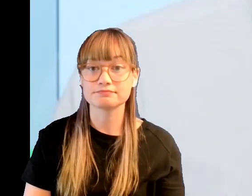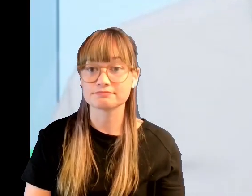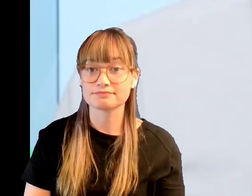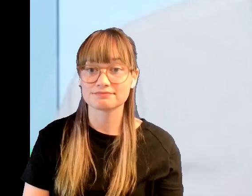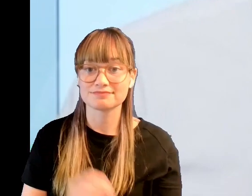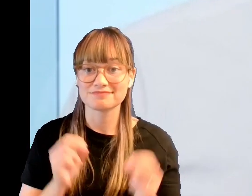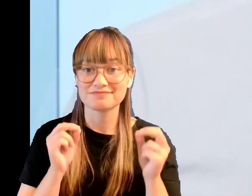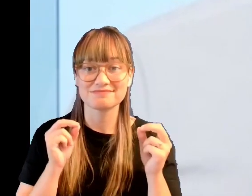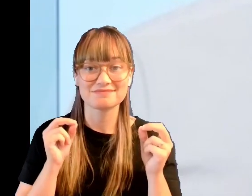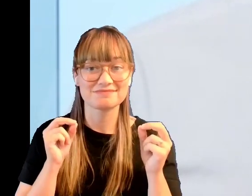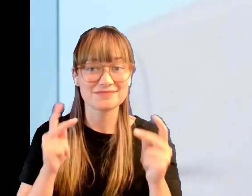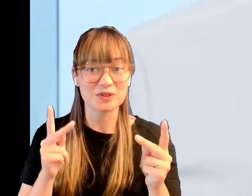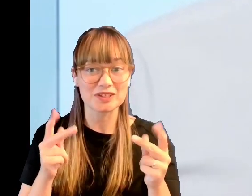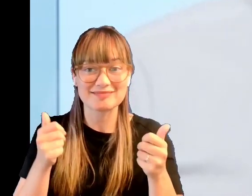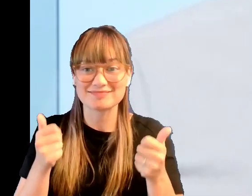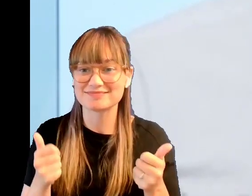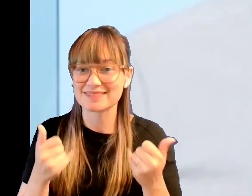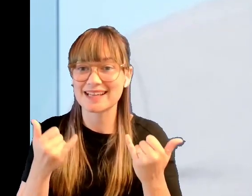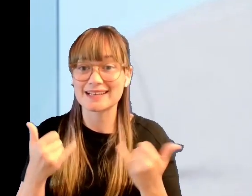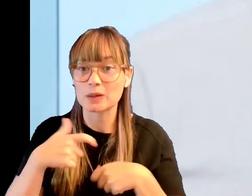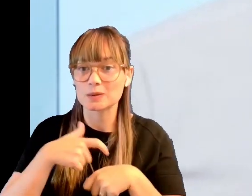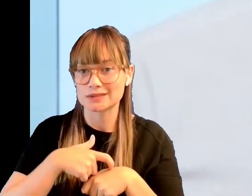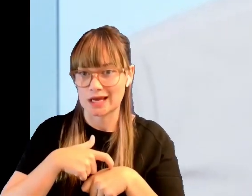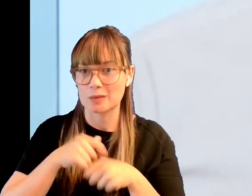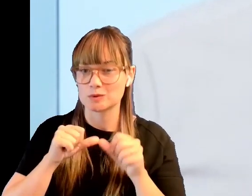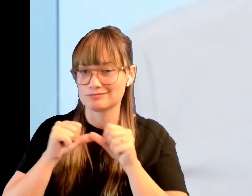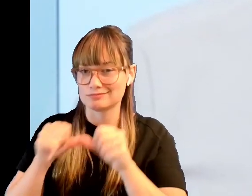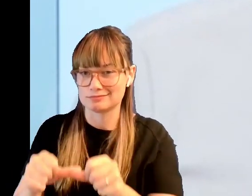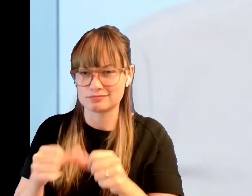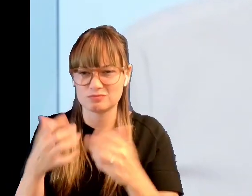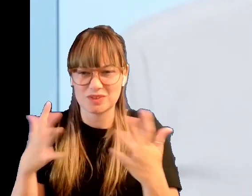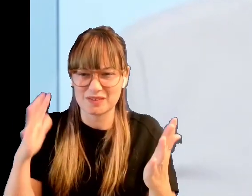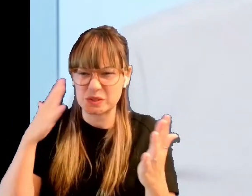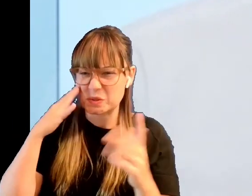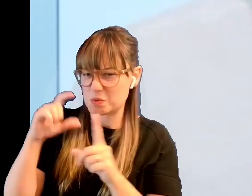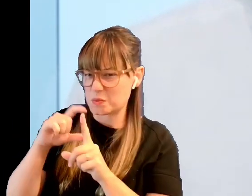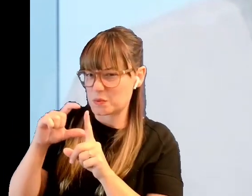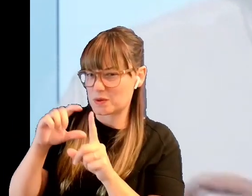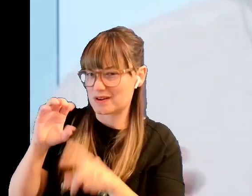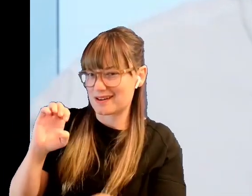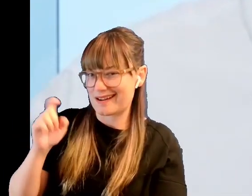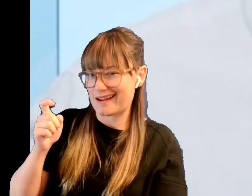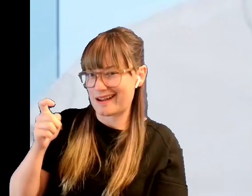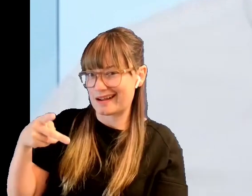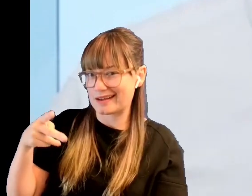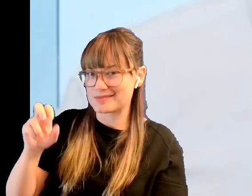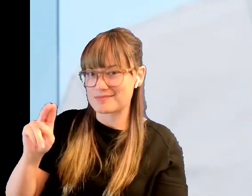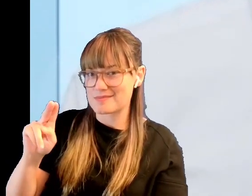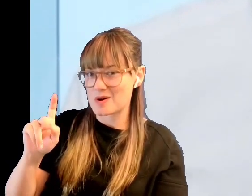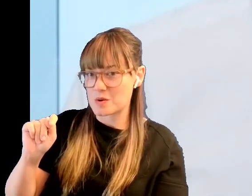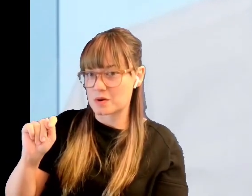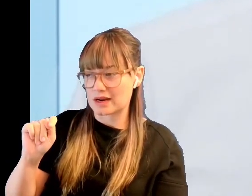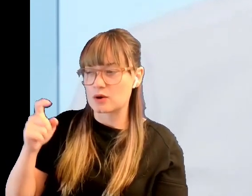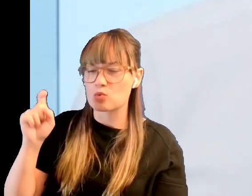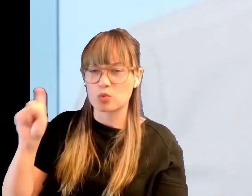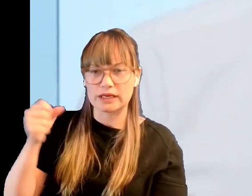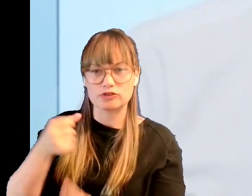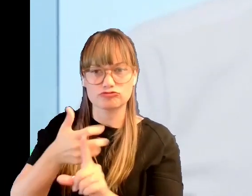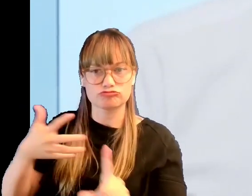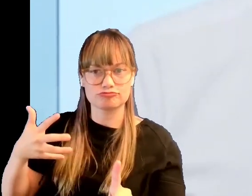Okay, guys, it's time to, now that we know all about exponents, to enlarge our repertoire of